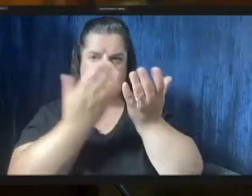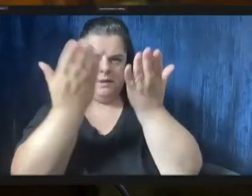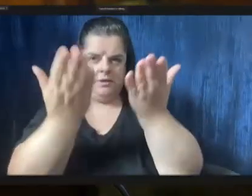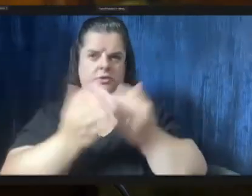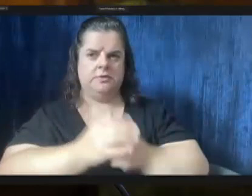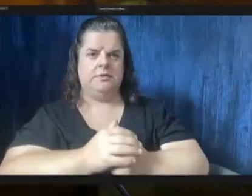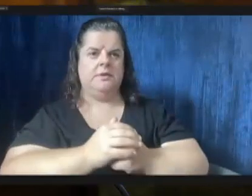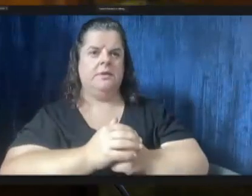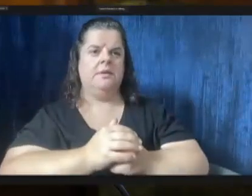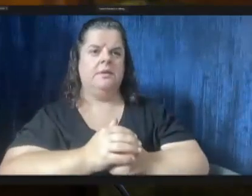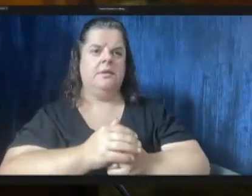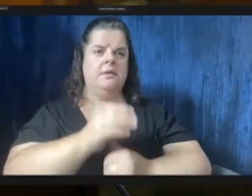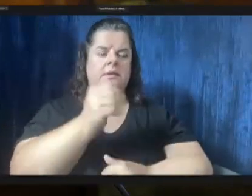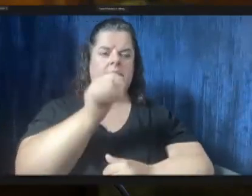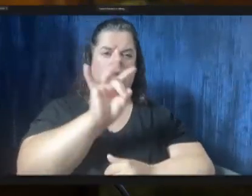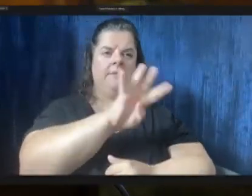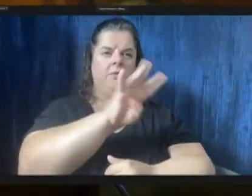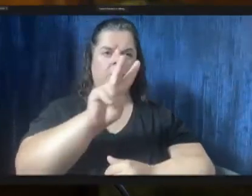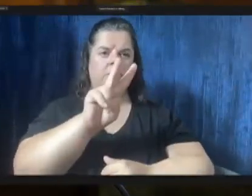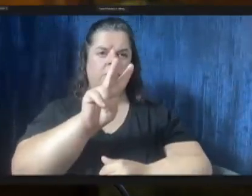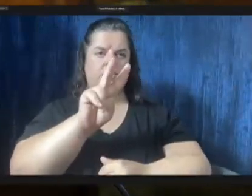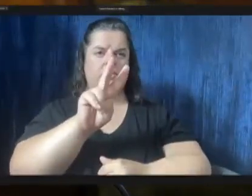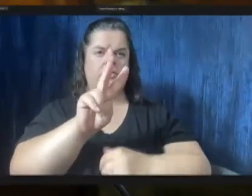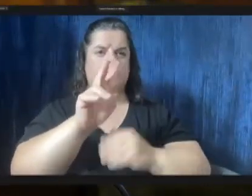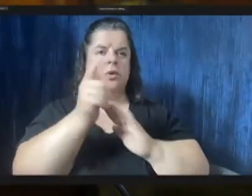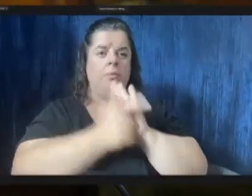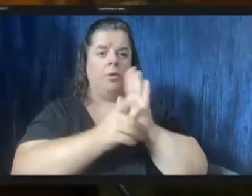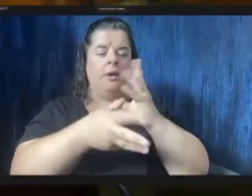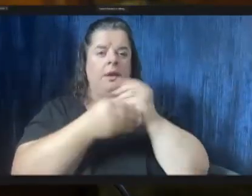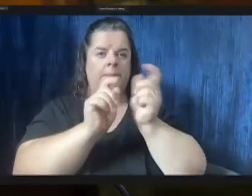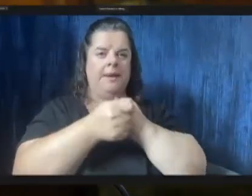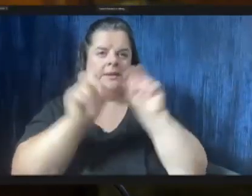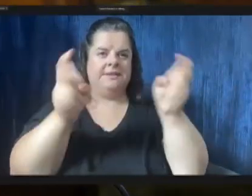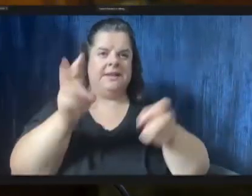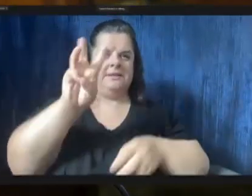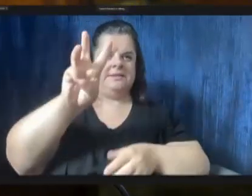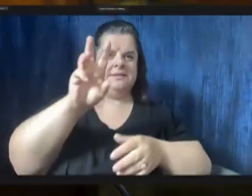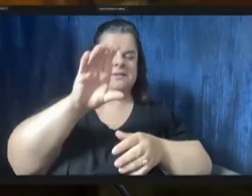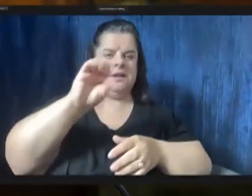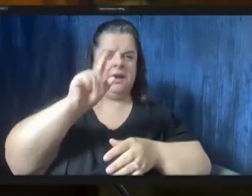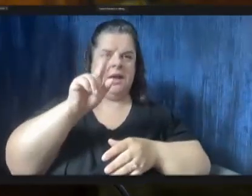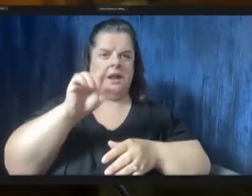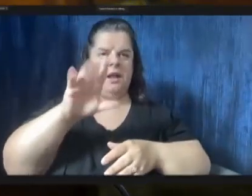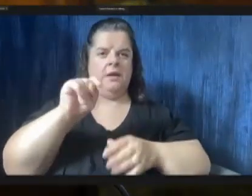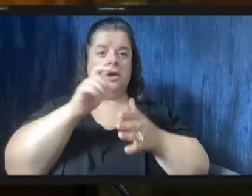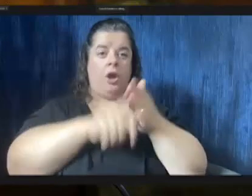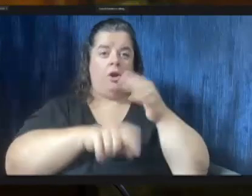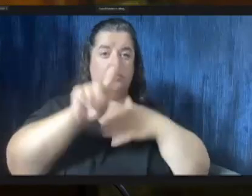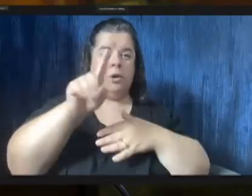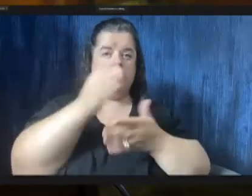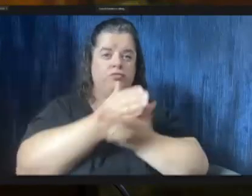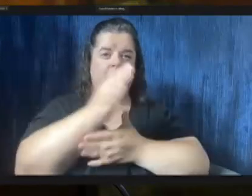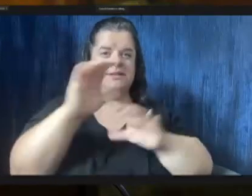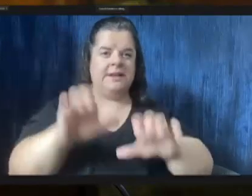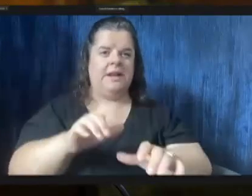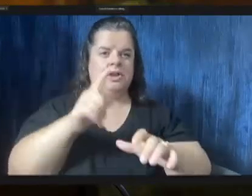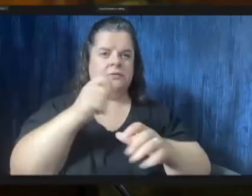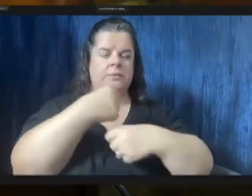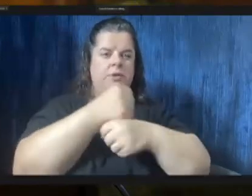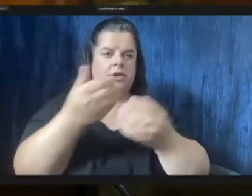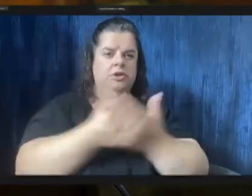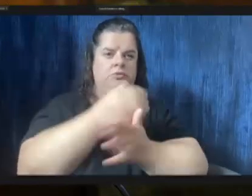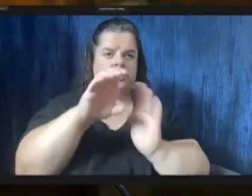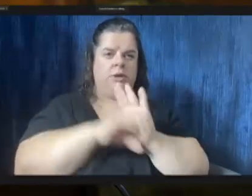recommendation. Bill 1842, ordinance amending Title VI, Conduct, Article 1, Rights and Actions by creating a new